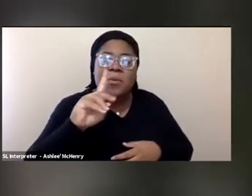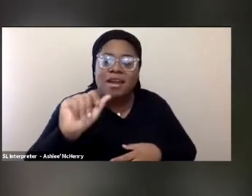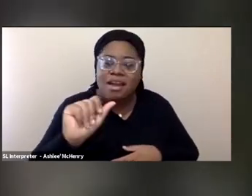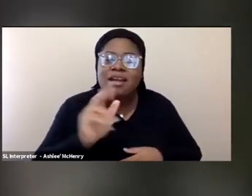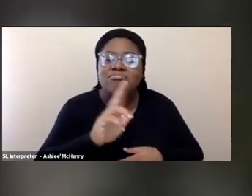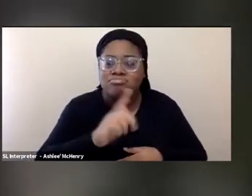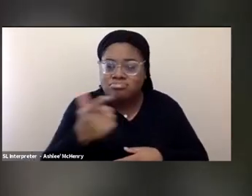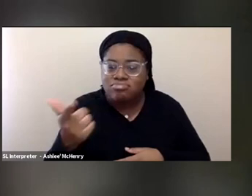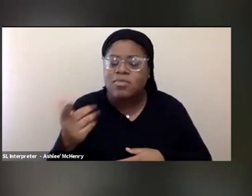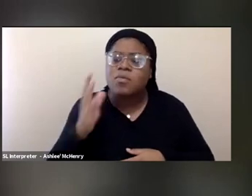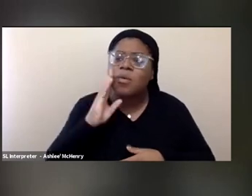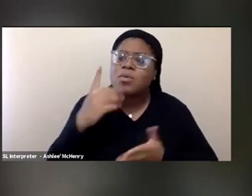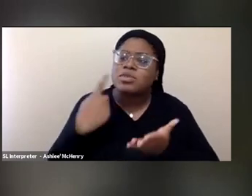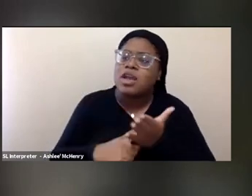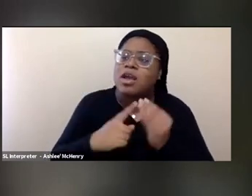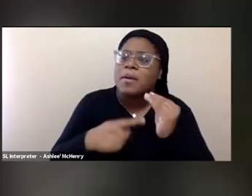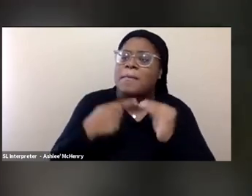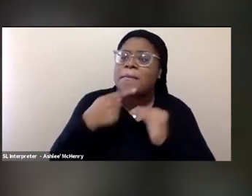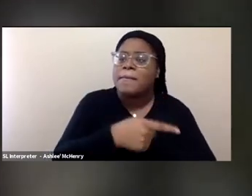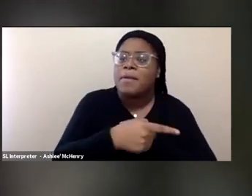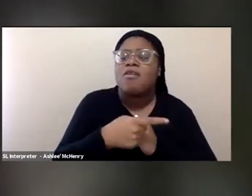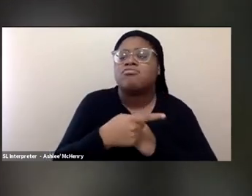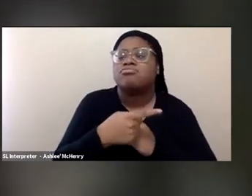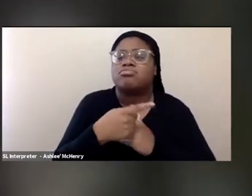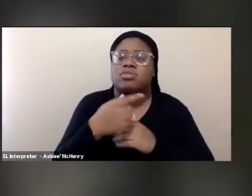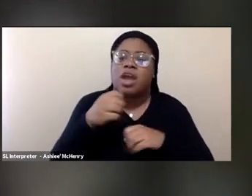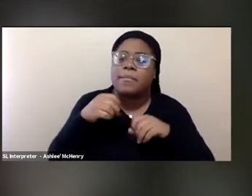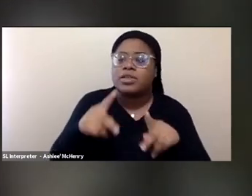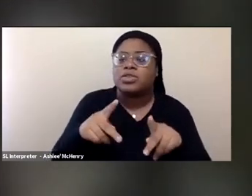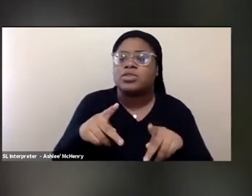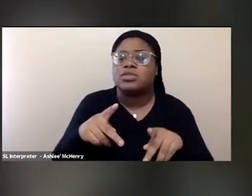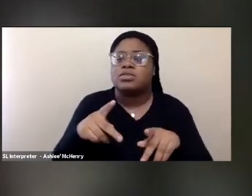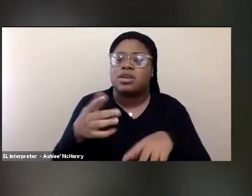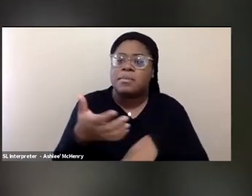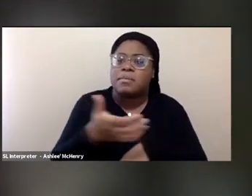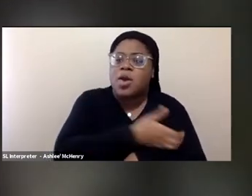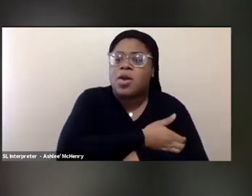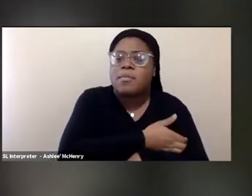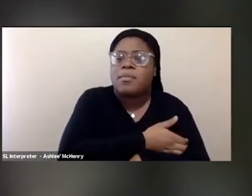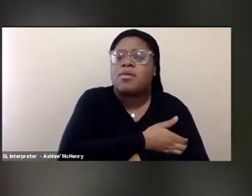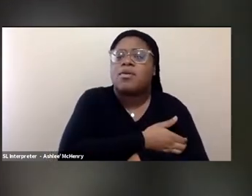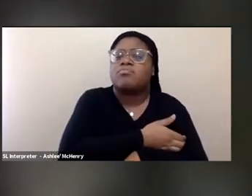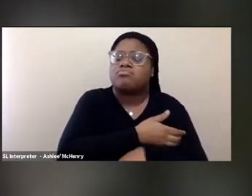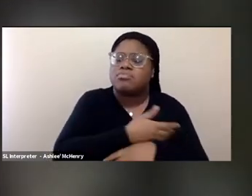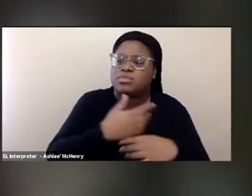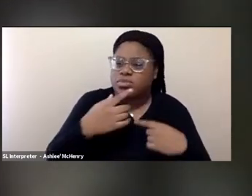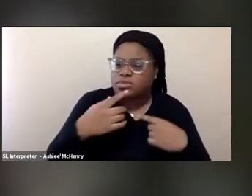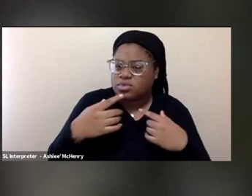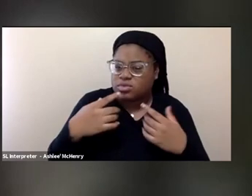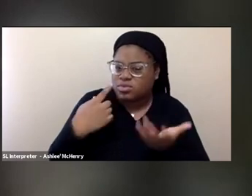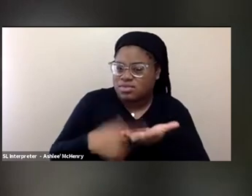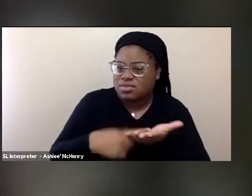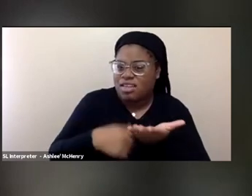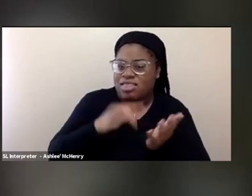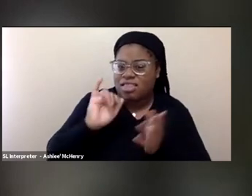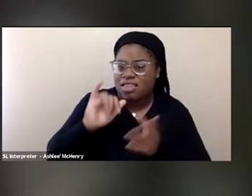talking to Peyton about opportunities and empowerment. And, you know, when we were talking on the